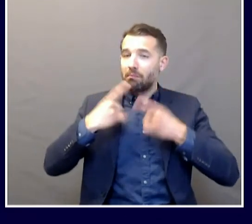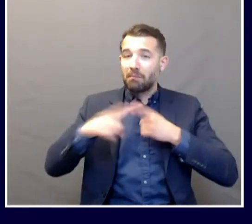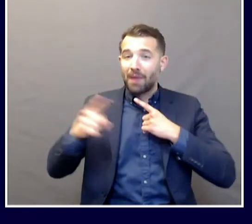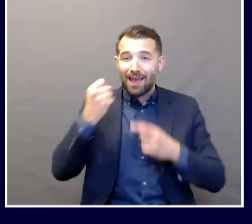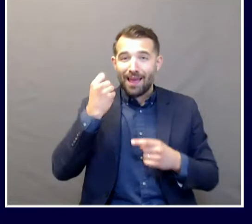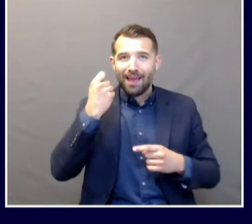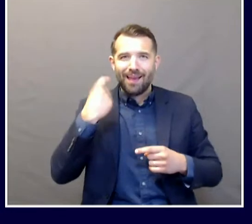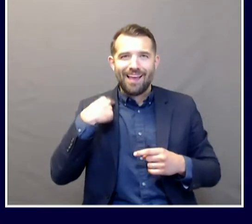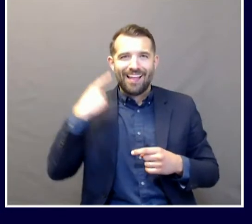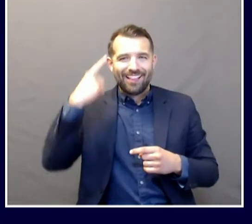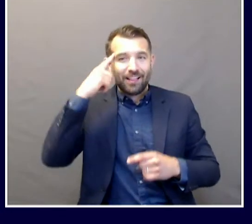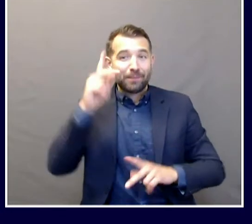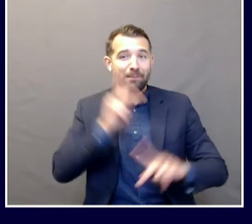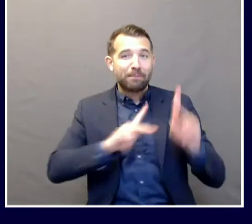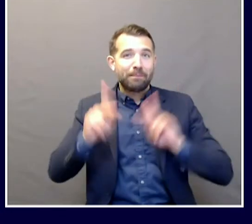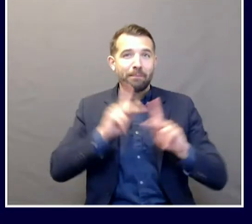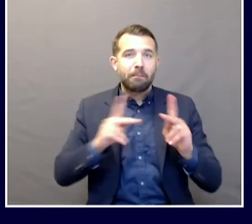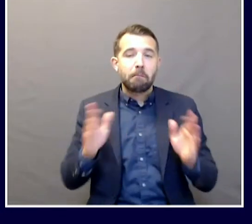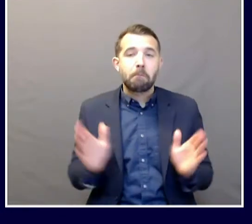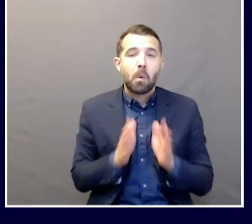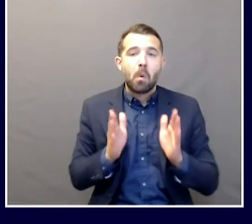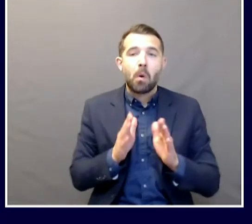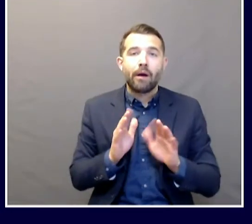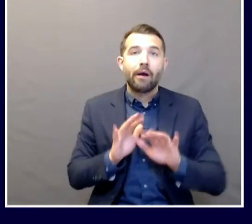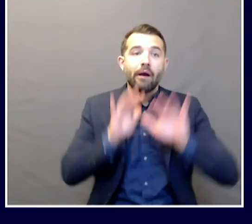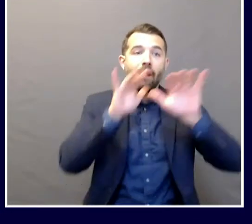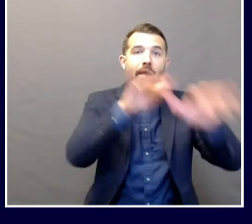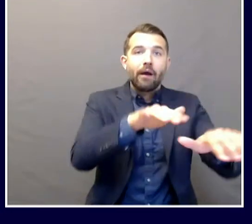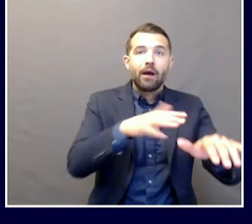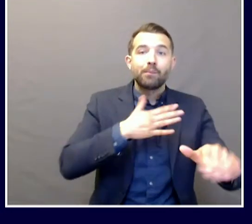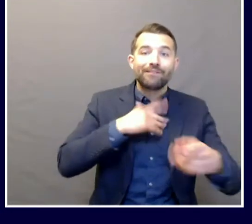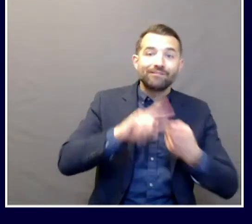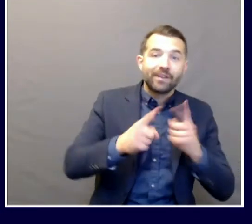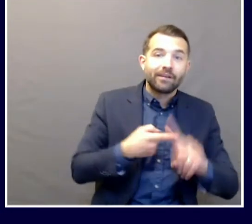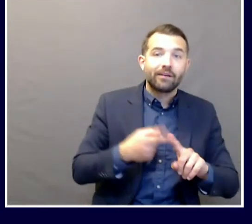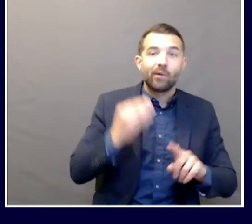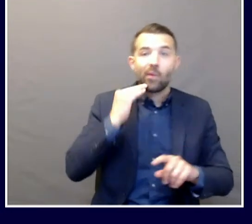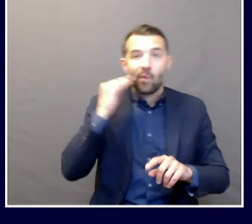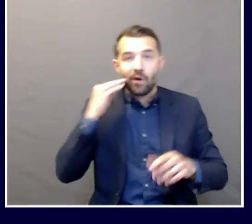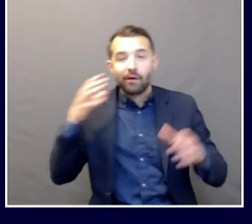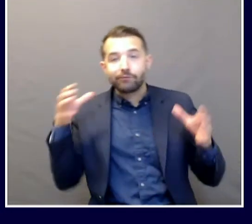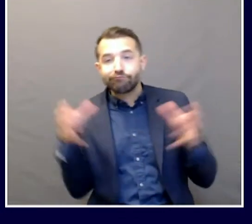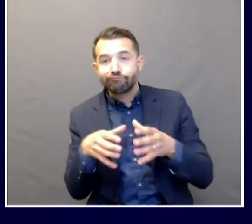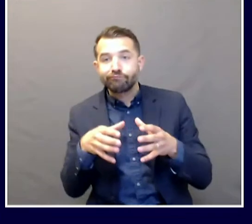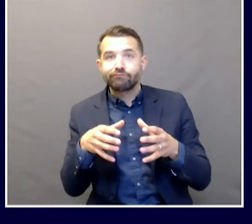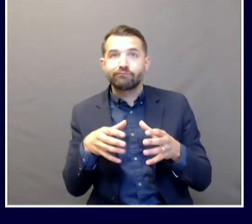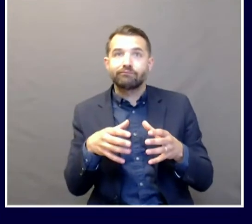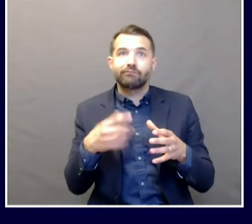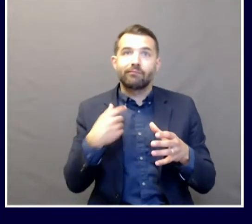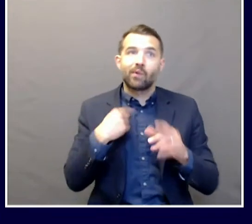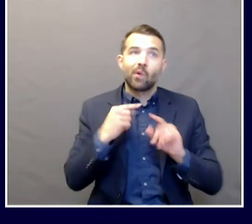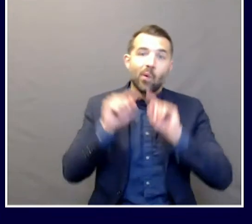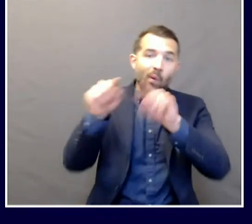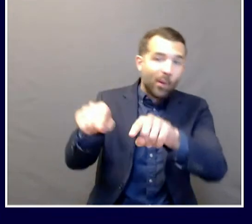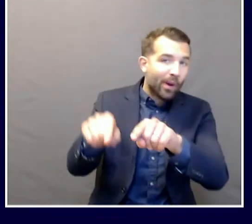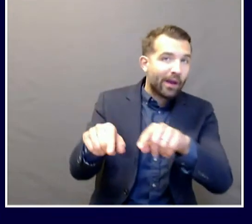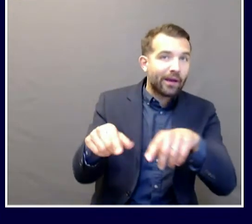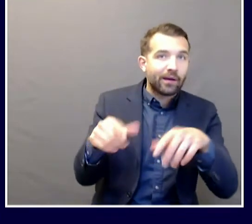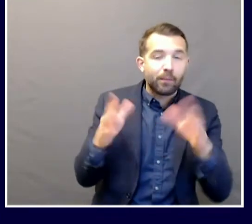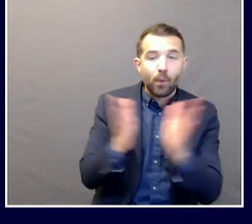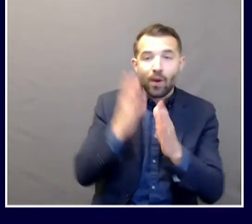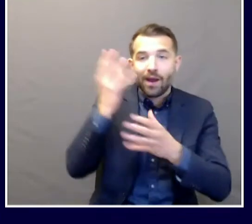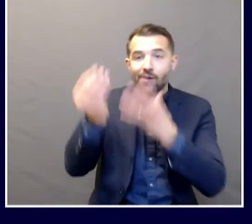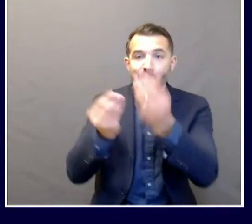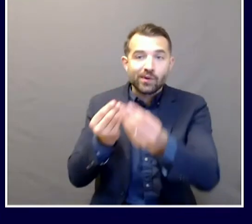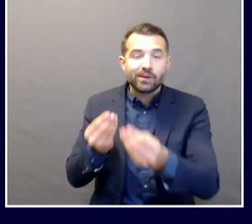house, how can we, or how is the CDC looking at controlling that, considering that cases